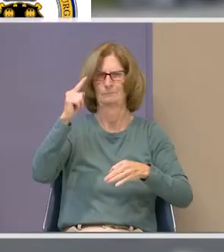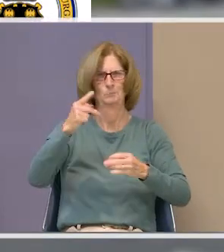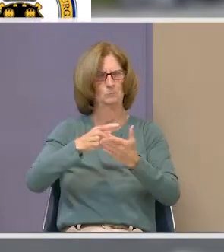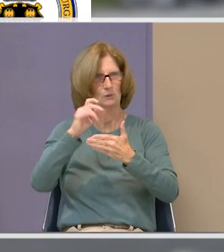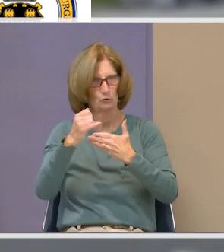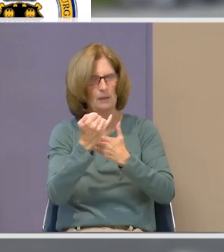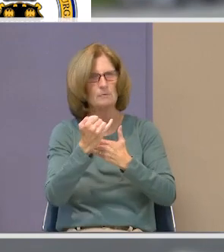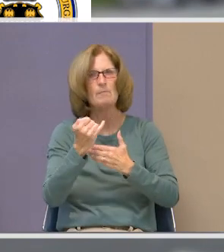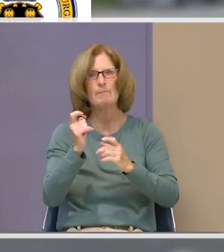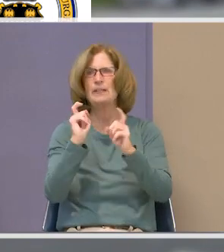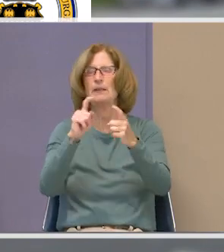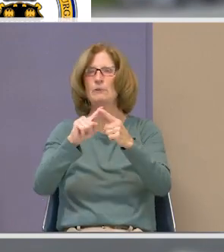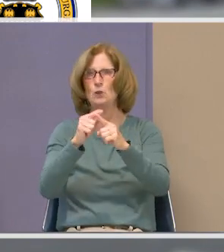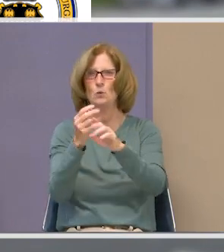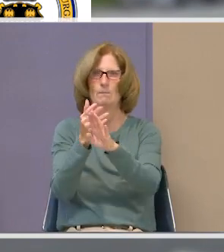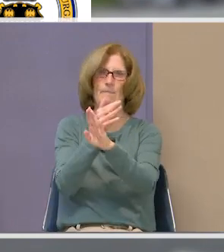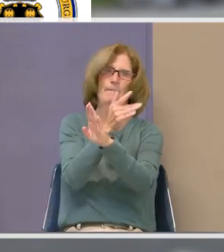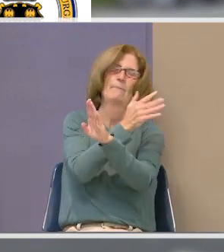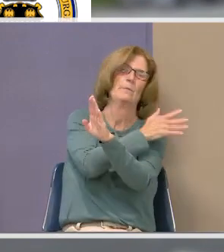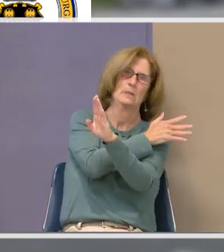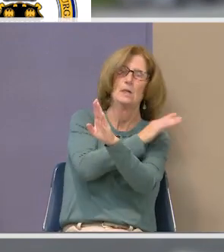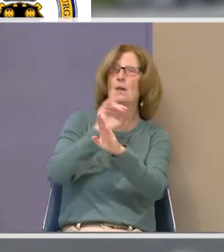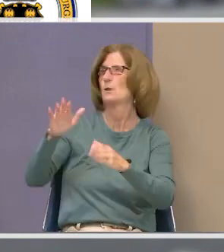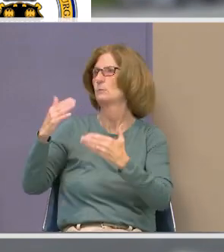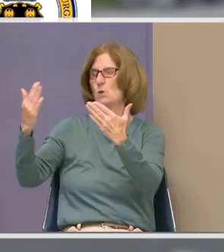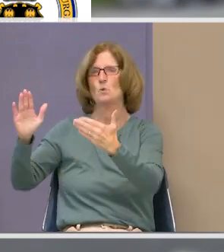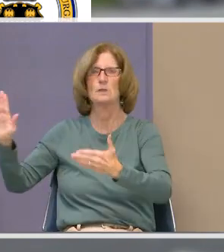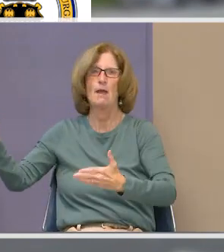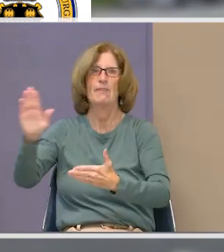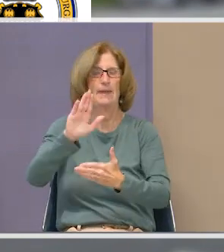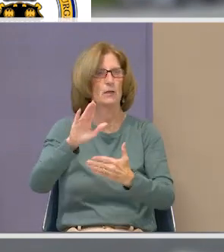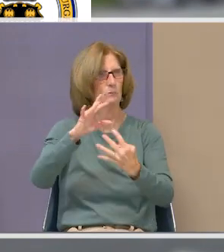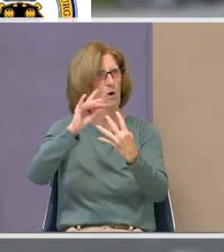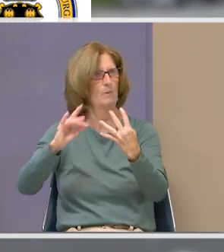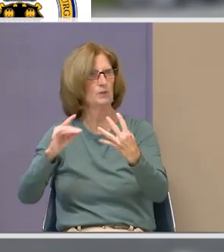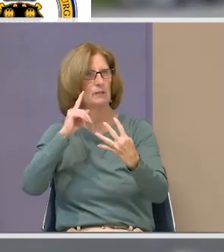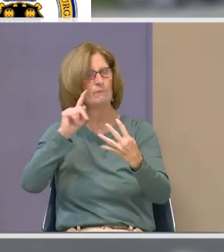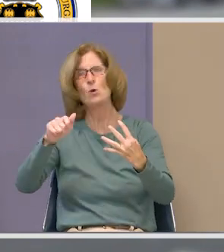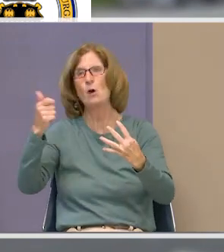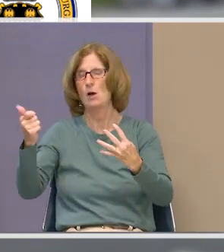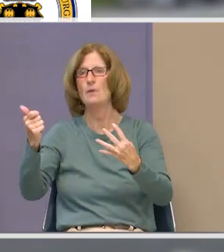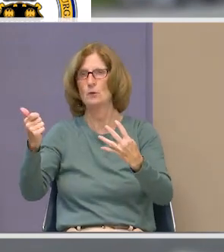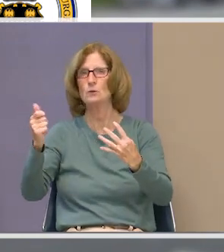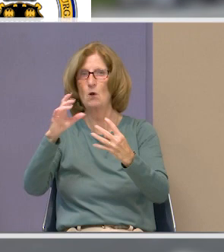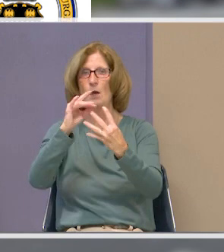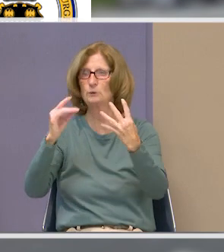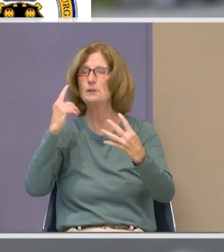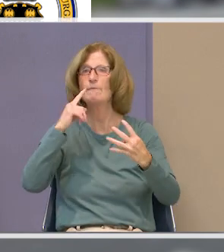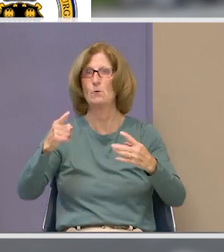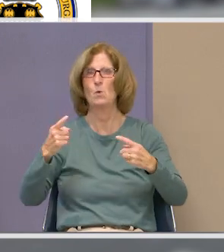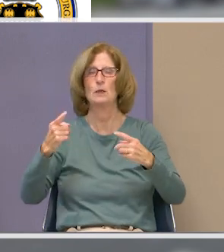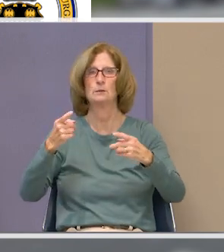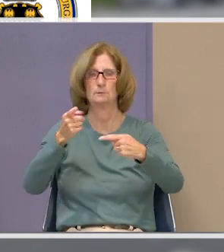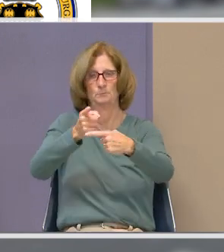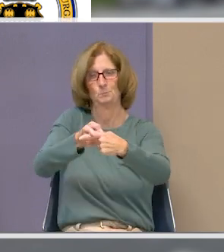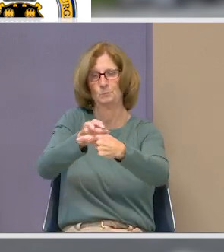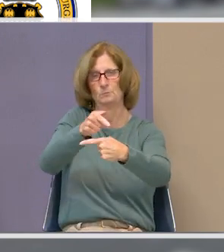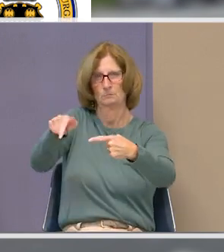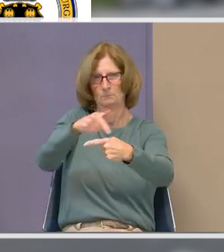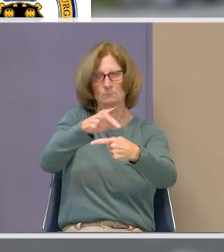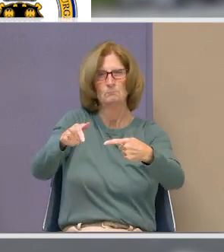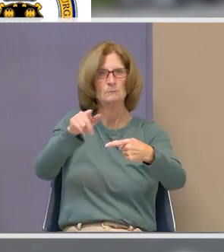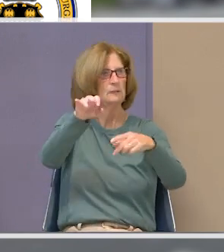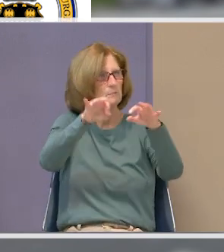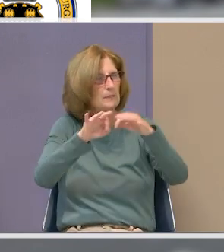of the background. They're going to propose their recommended alternative for the intersection, talk a little bit about cost